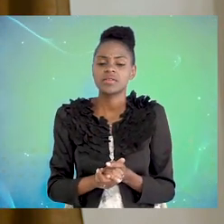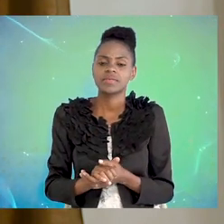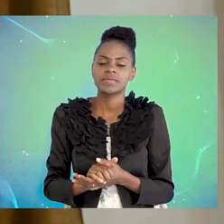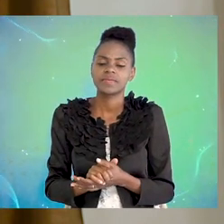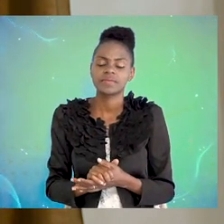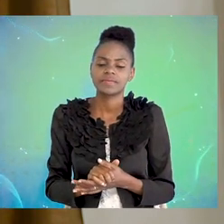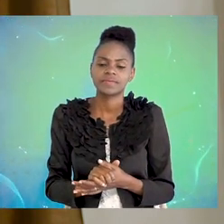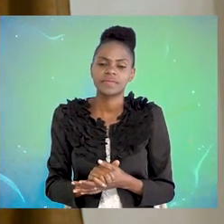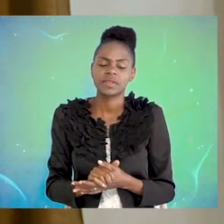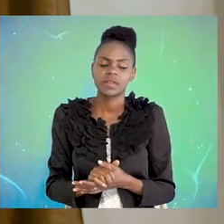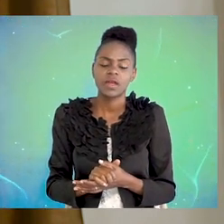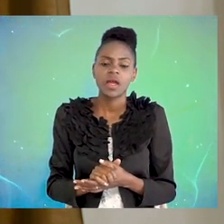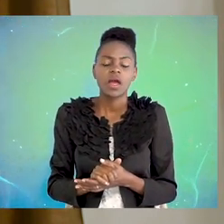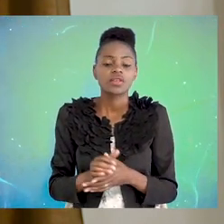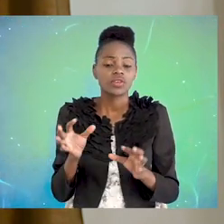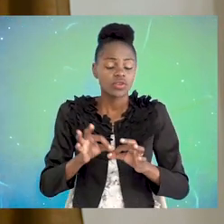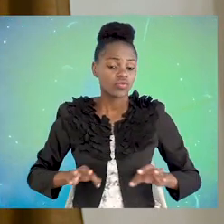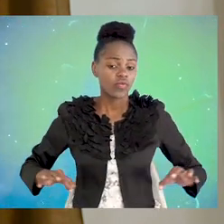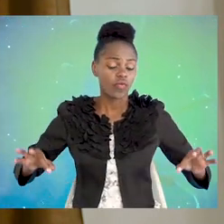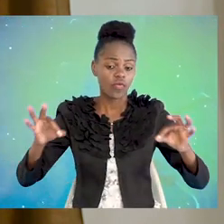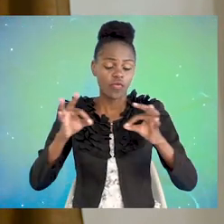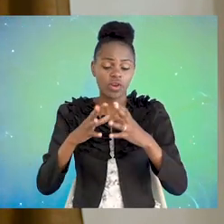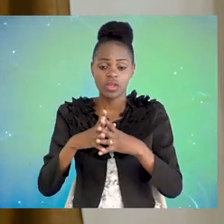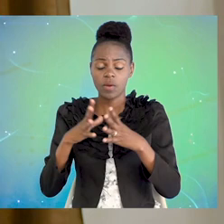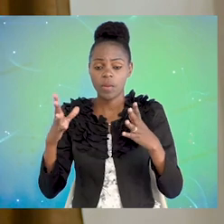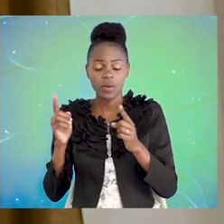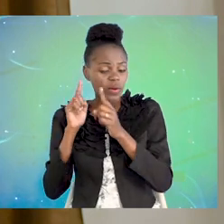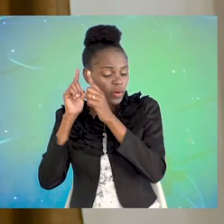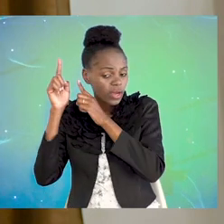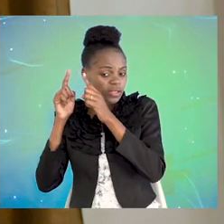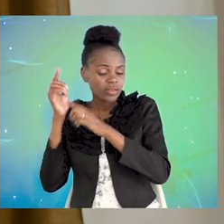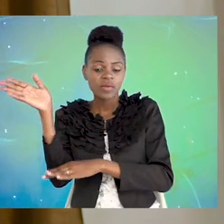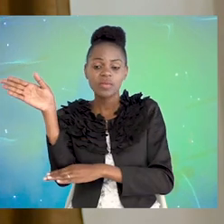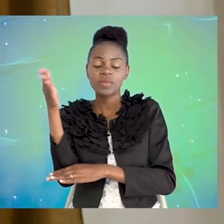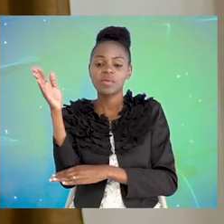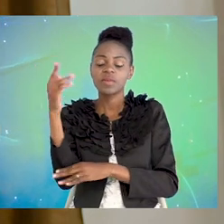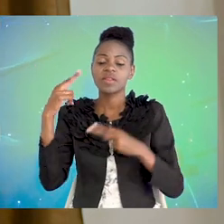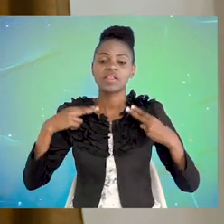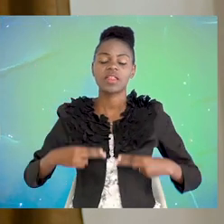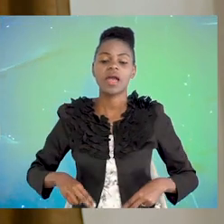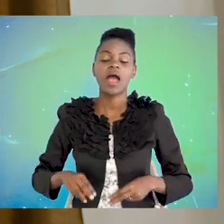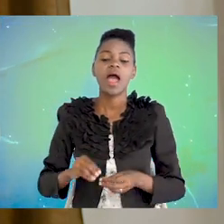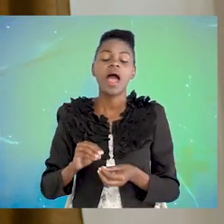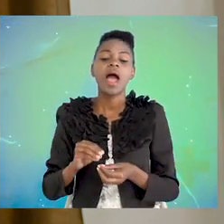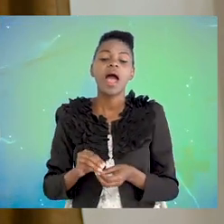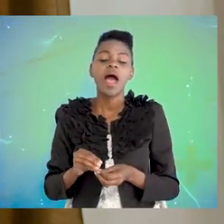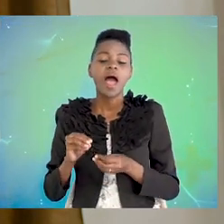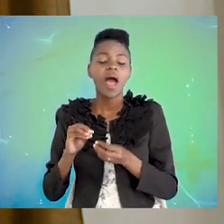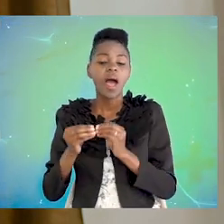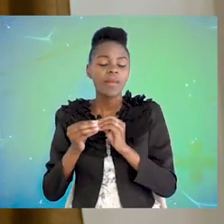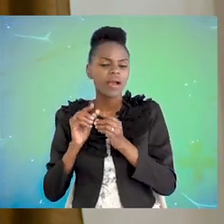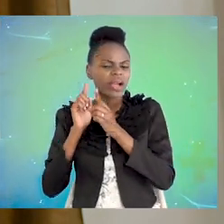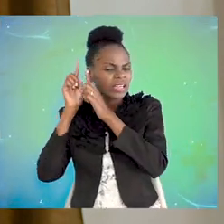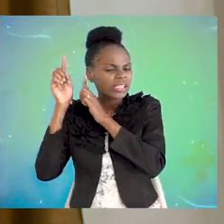like cyclones. So it's very important. And I think the Ministry of Health has made a very important decision to do it now at this